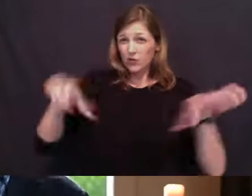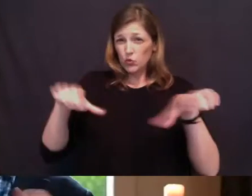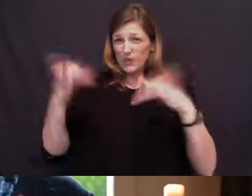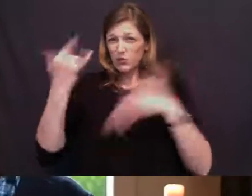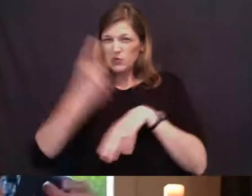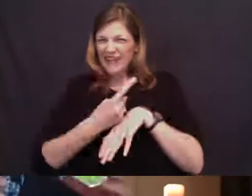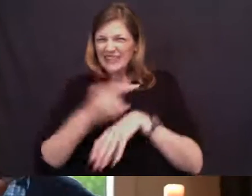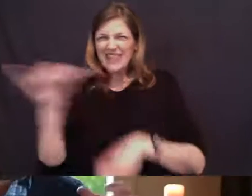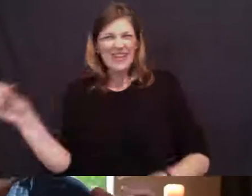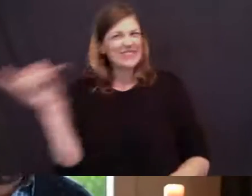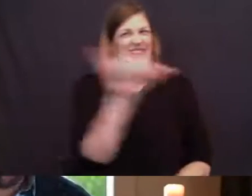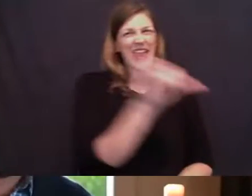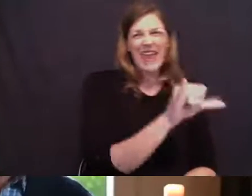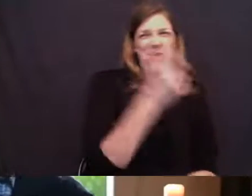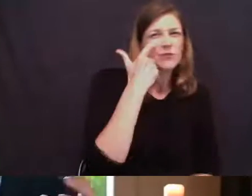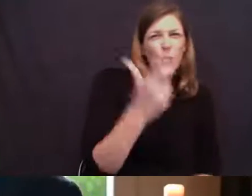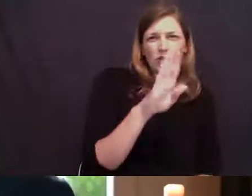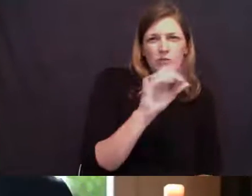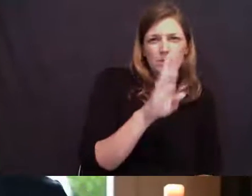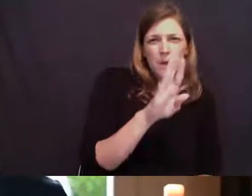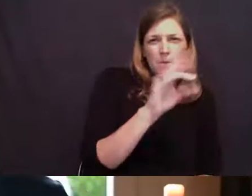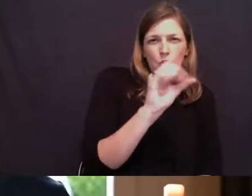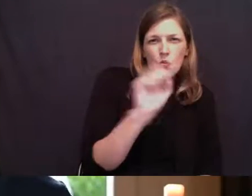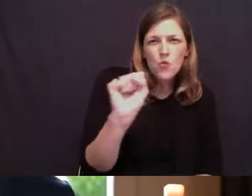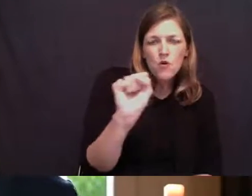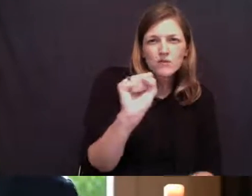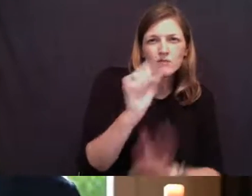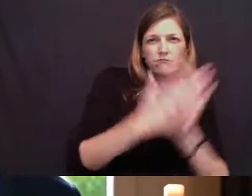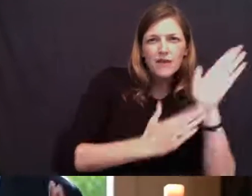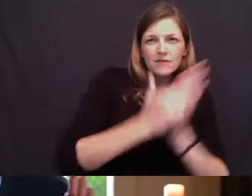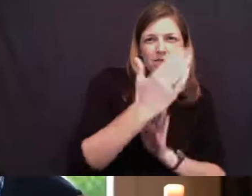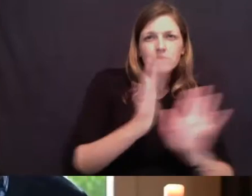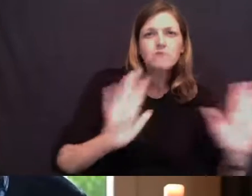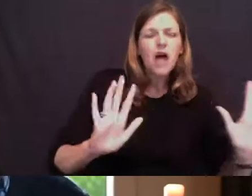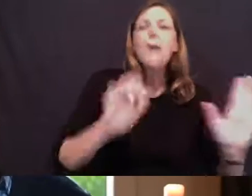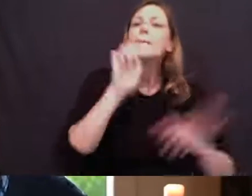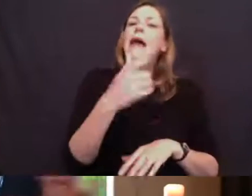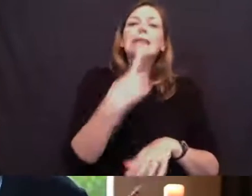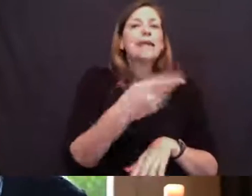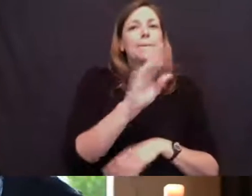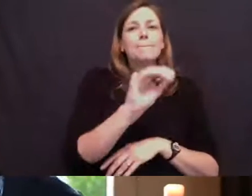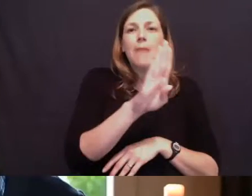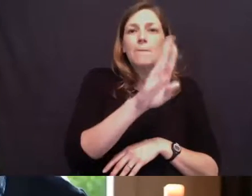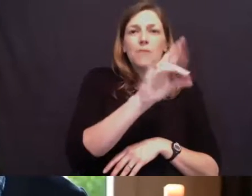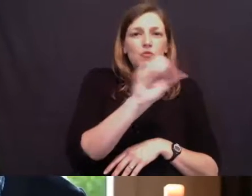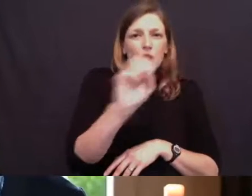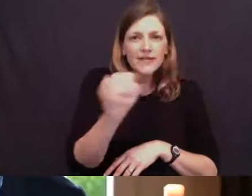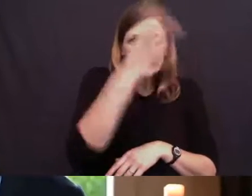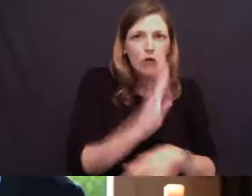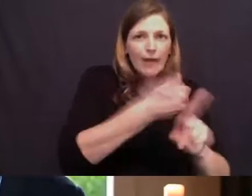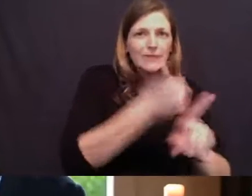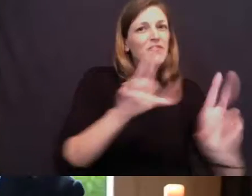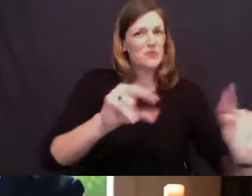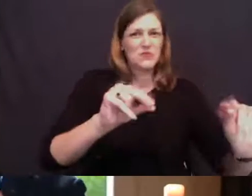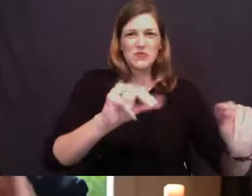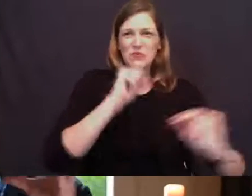of like watching Bob Ross work on a painting? Now, I'm not saying that Bob Ross is God. Now, don't hear that. But the